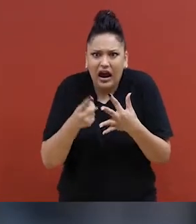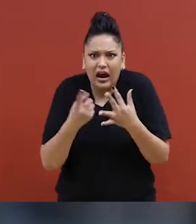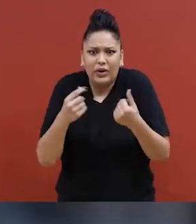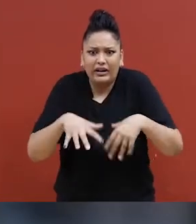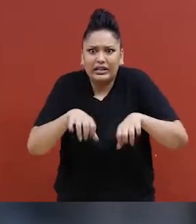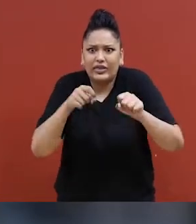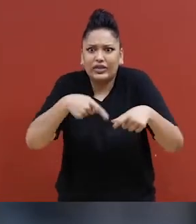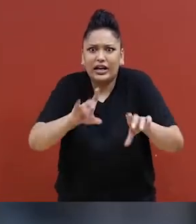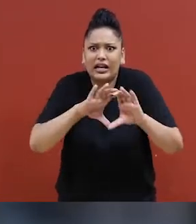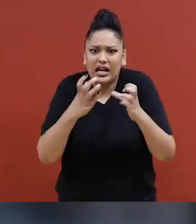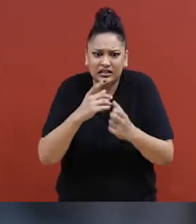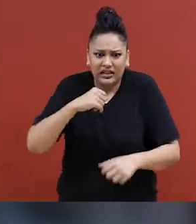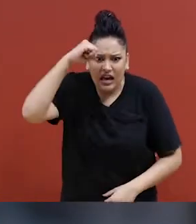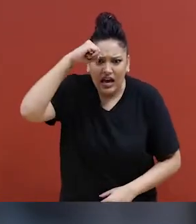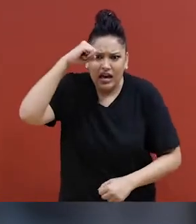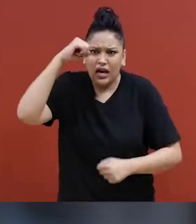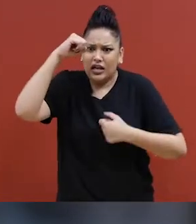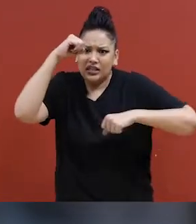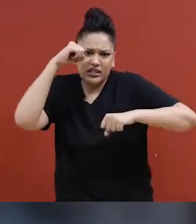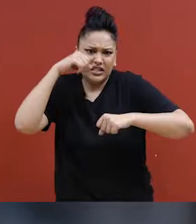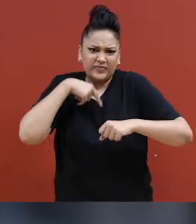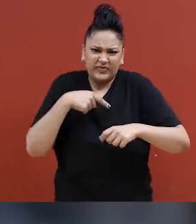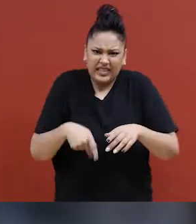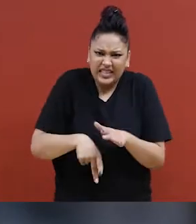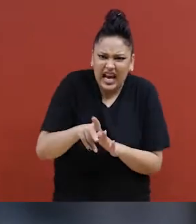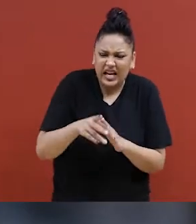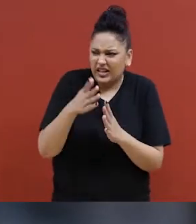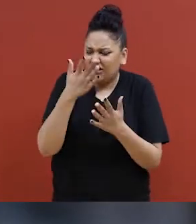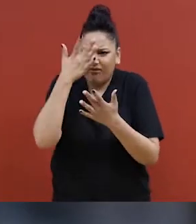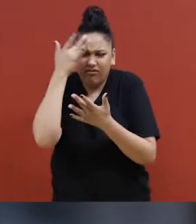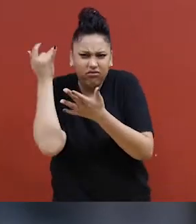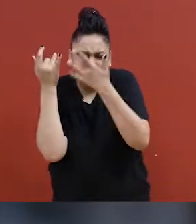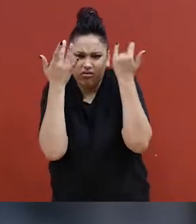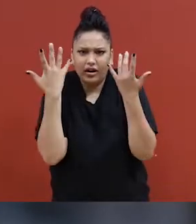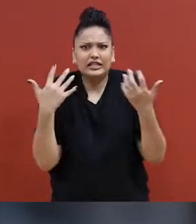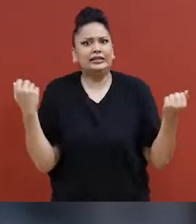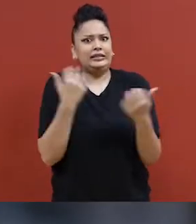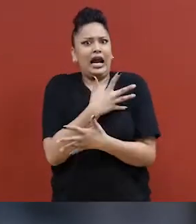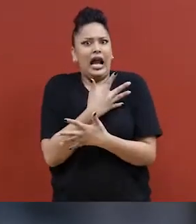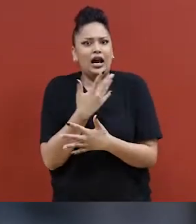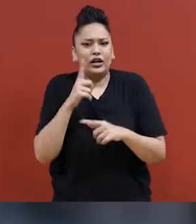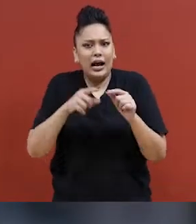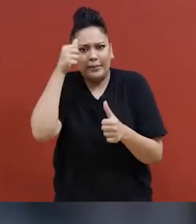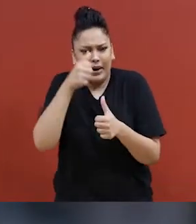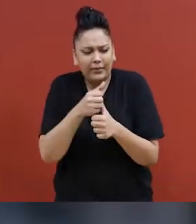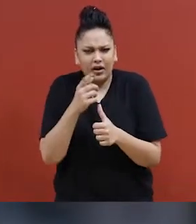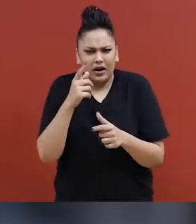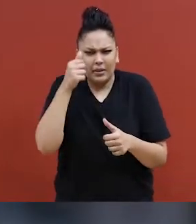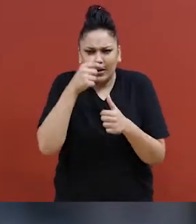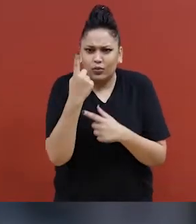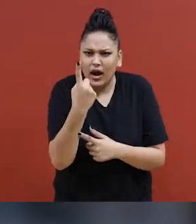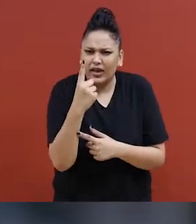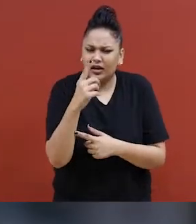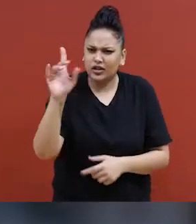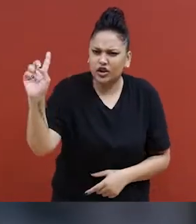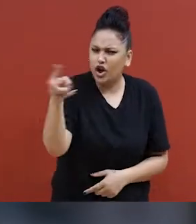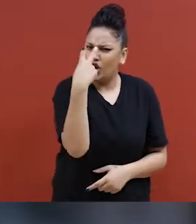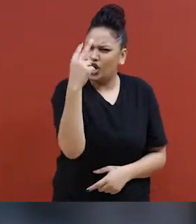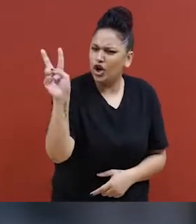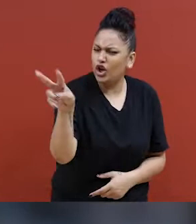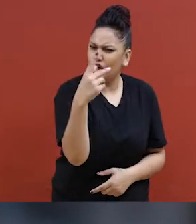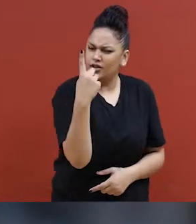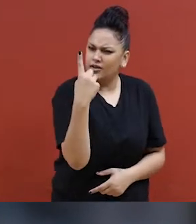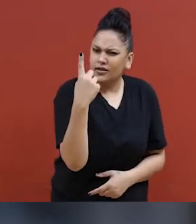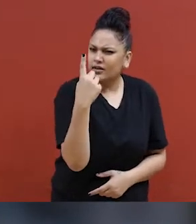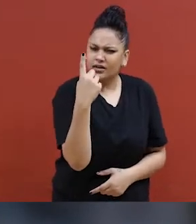had forgotten the blocks and the hits and the kicks. She said she could only remember one thing. She said she turned around and faced